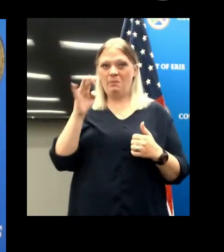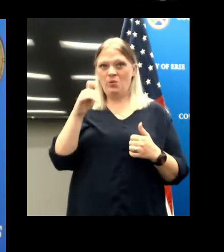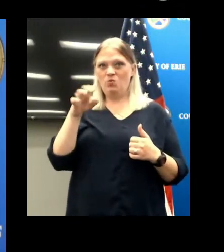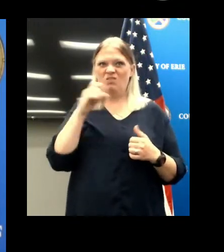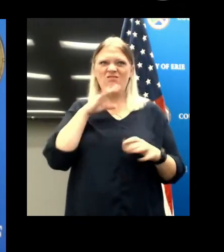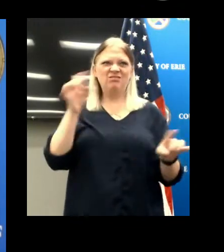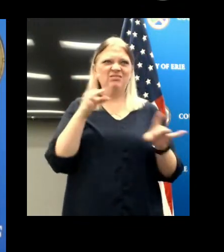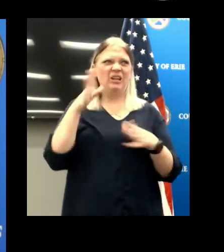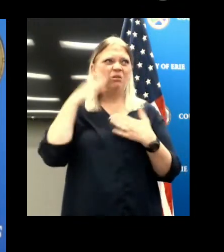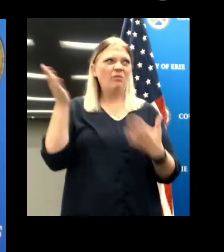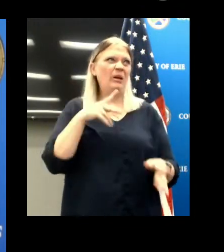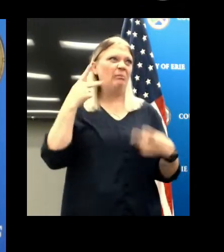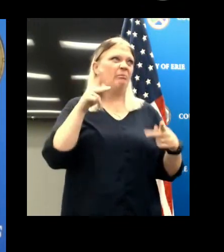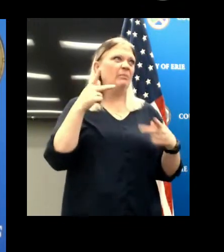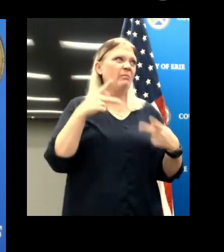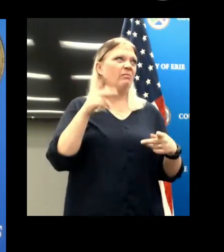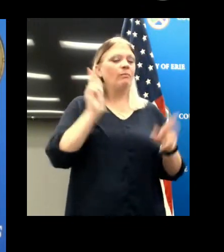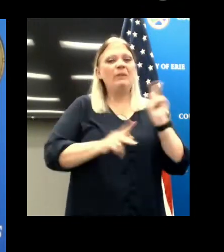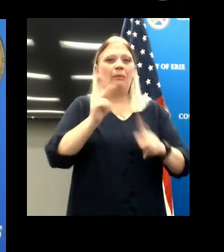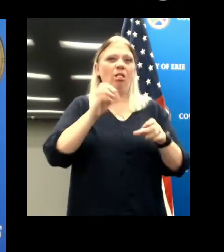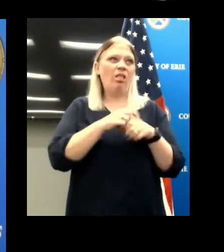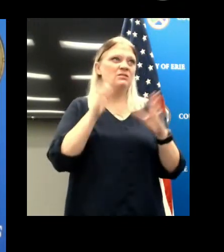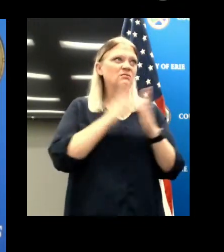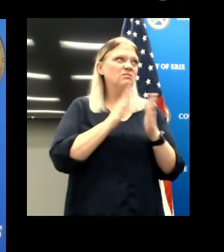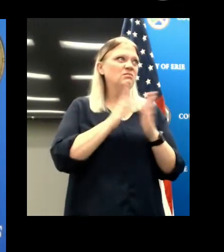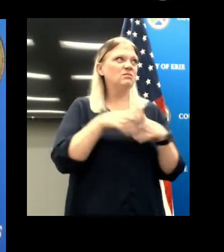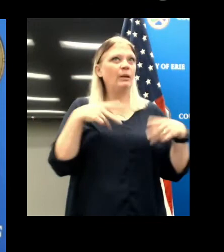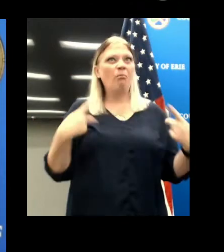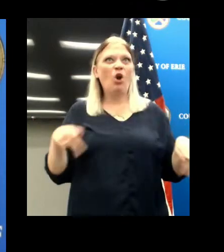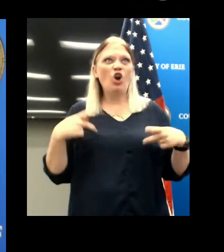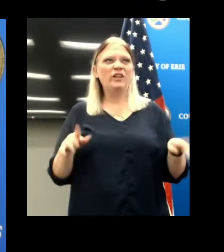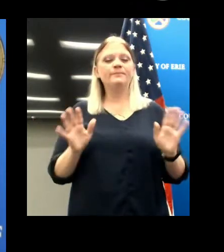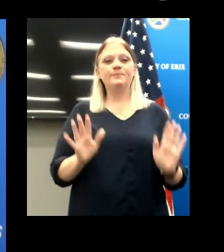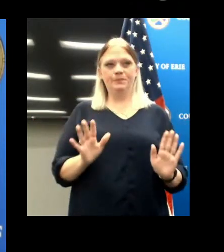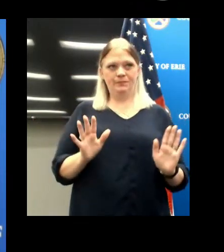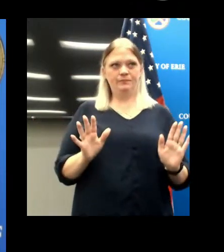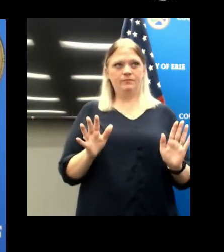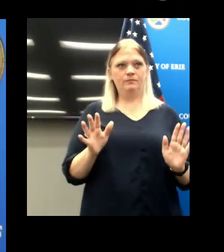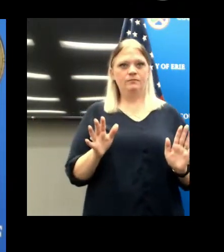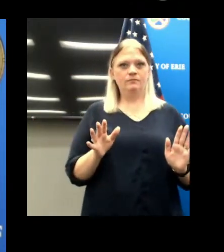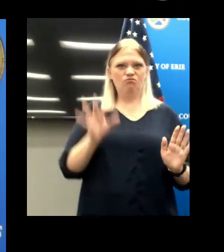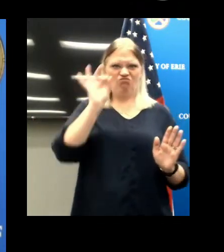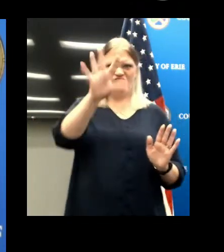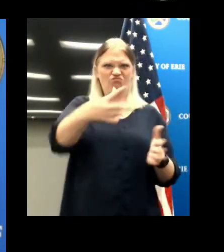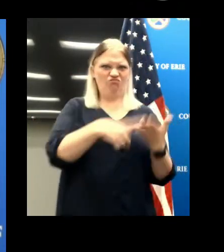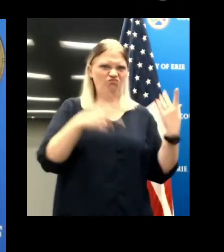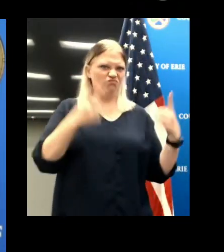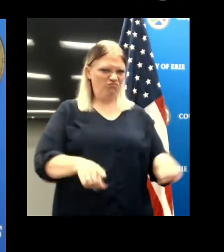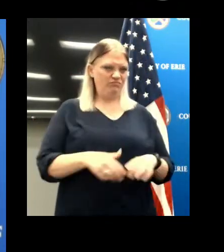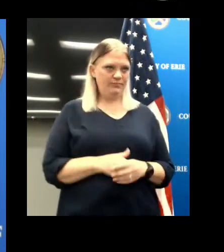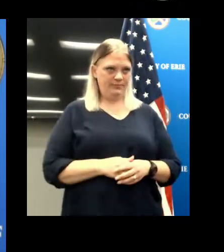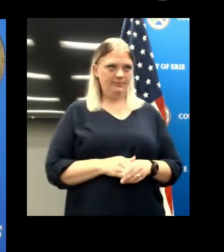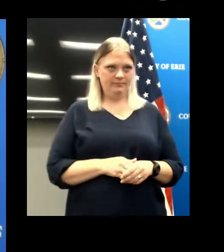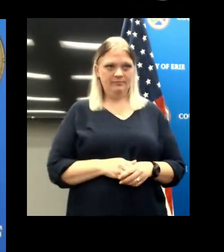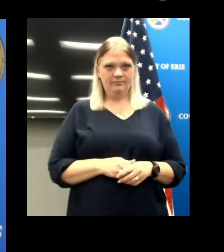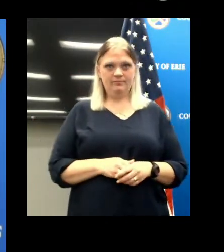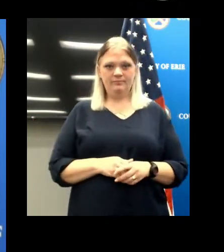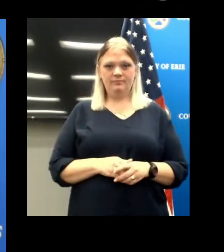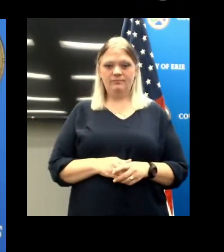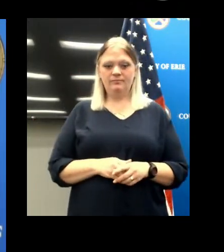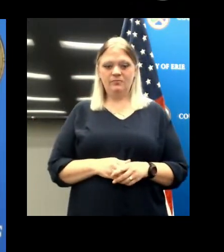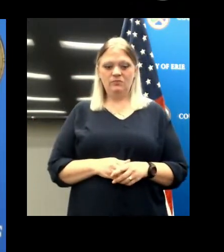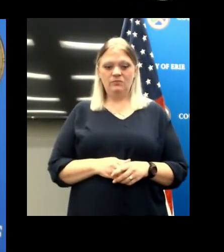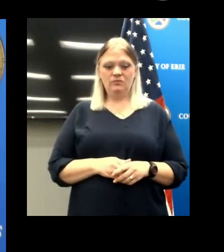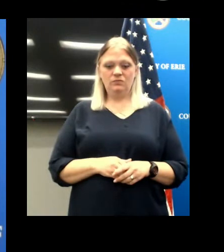these people into town and they just go and party. Here's what would happen. Major League